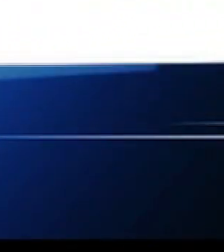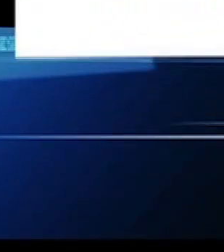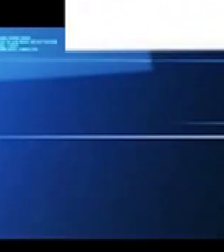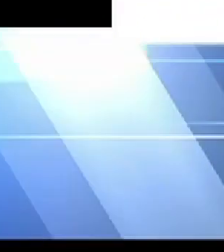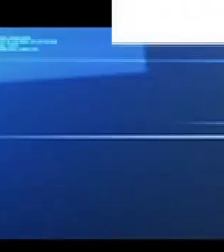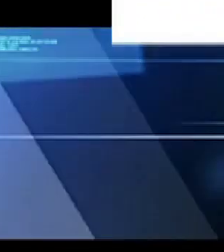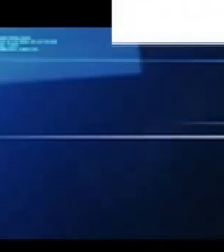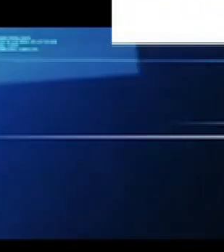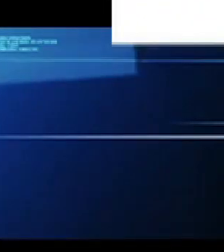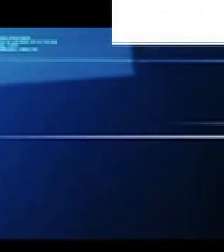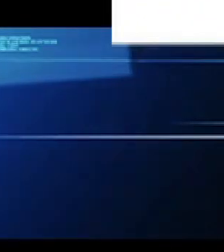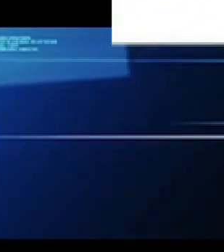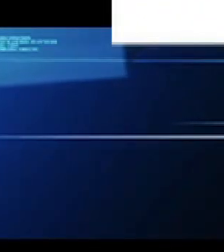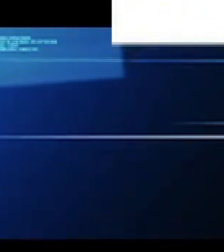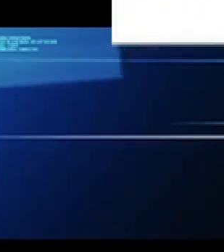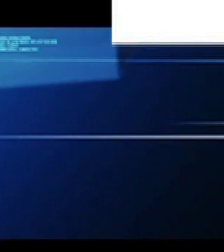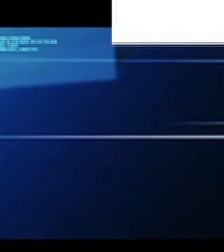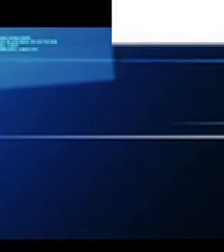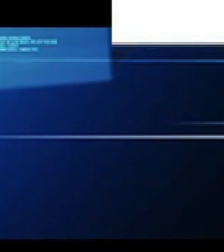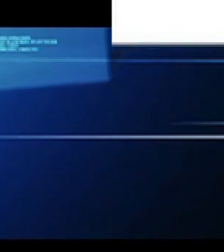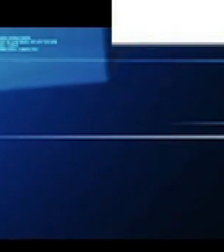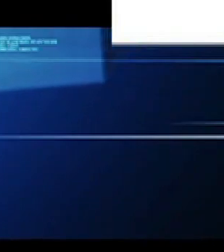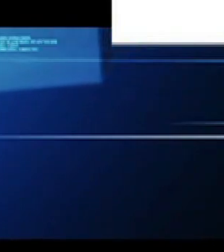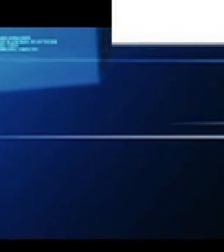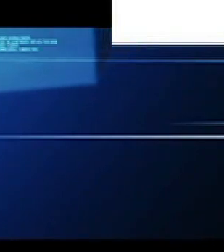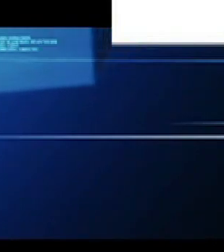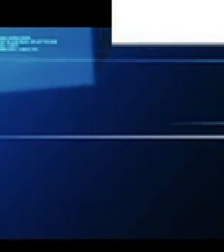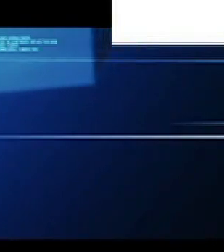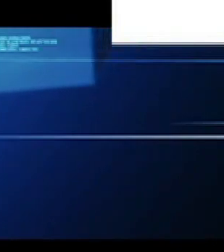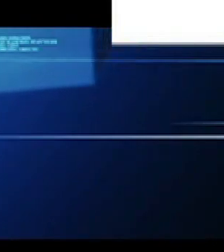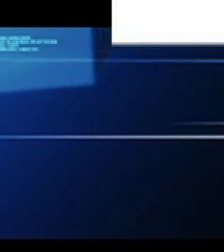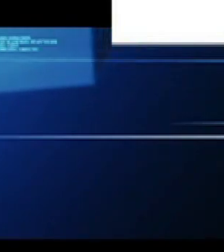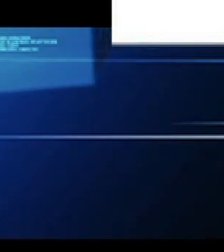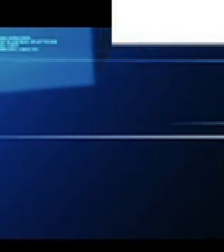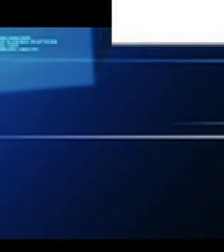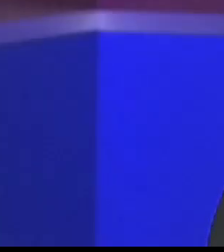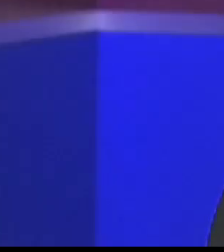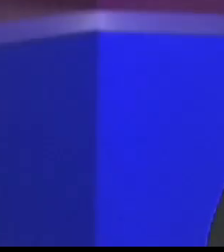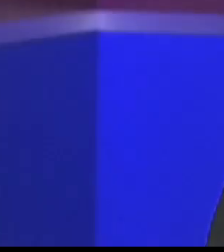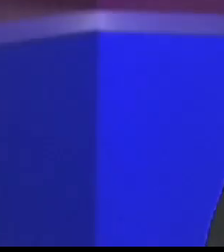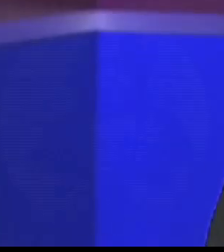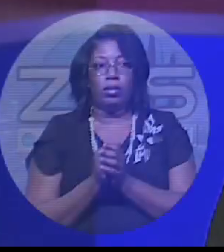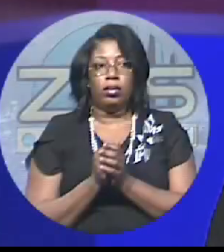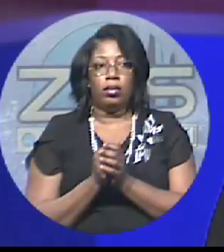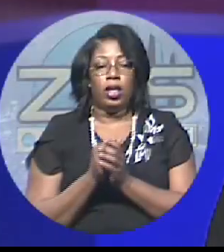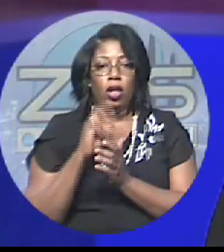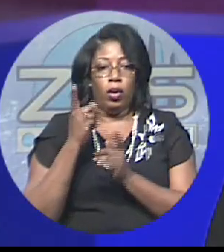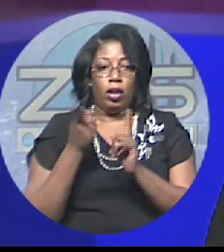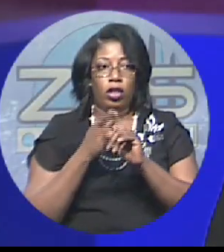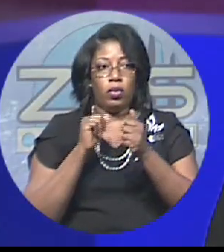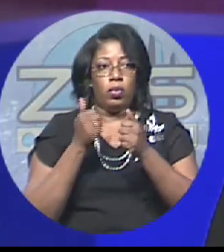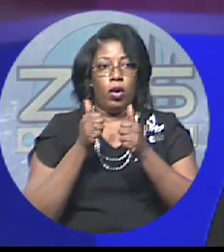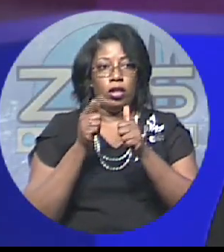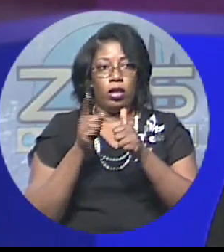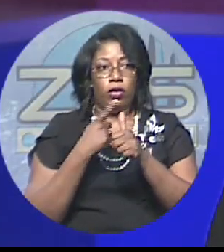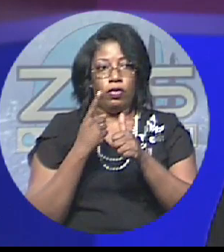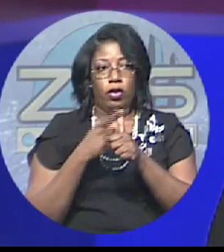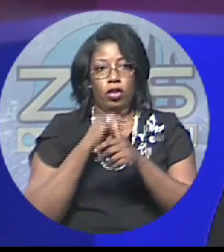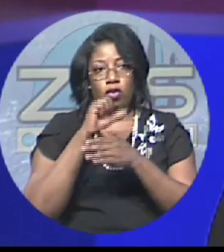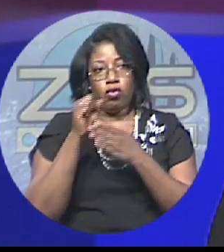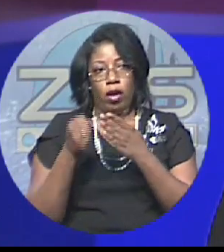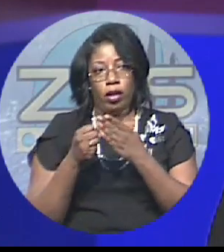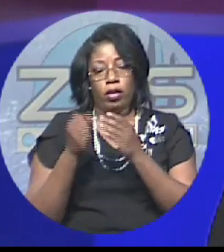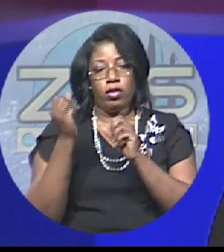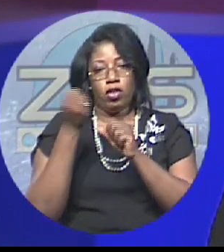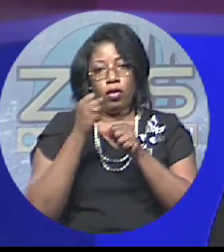Well, Welcome to sports, everybody. The first round of the New